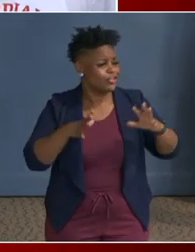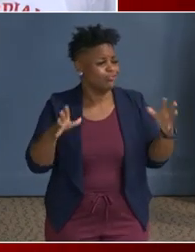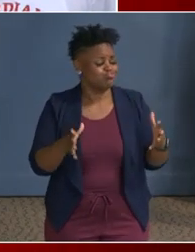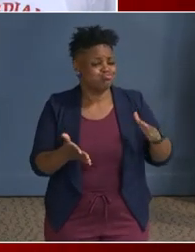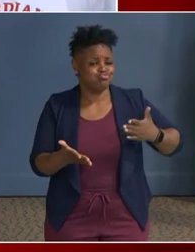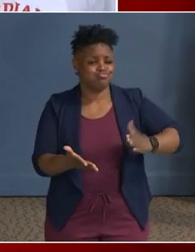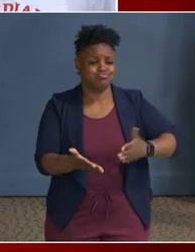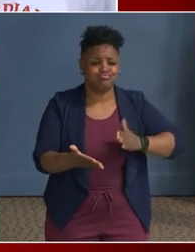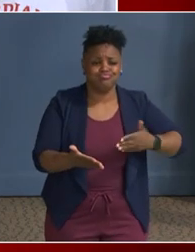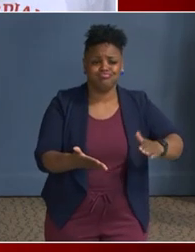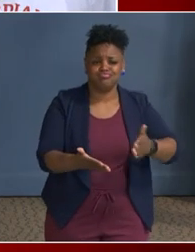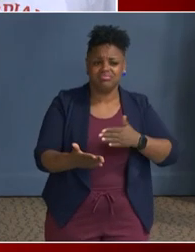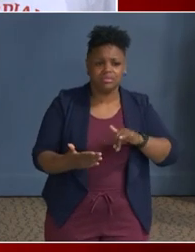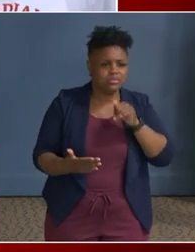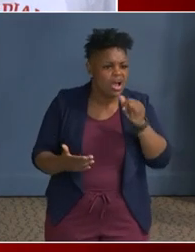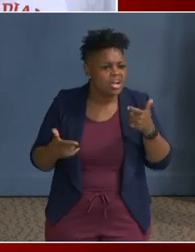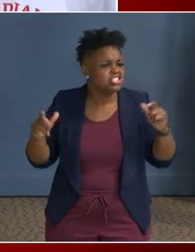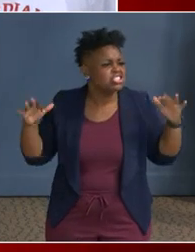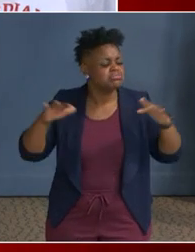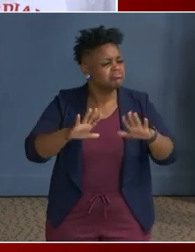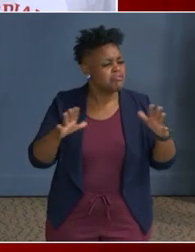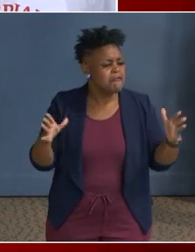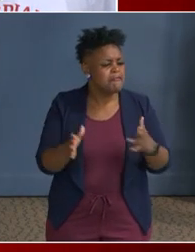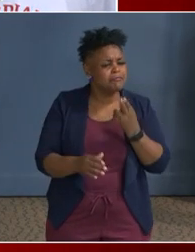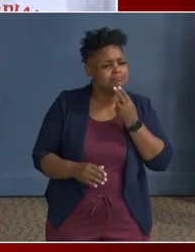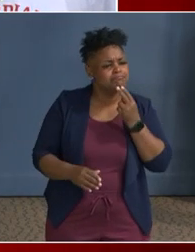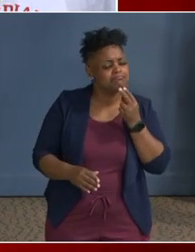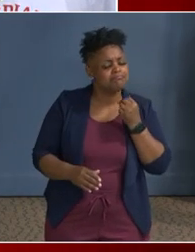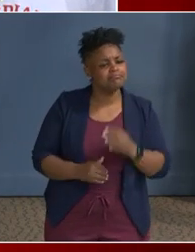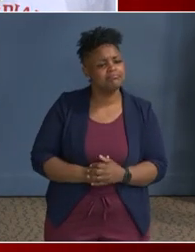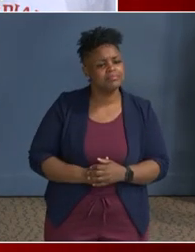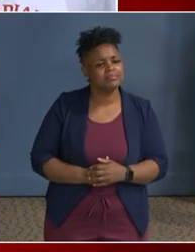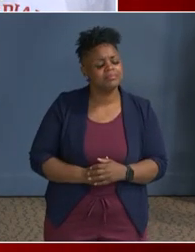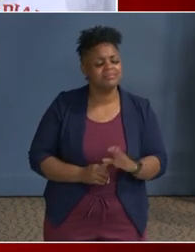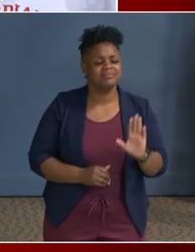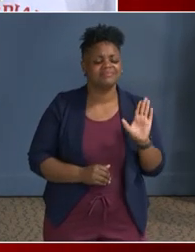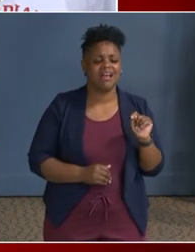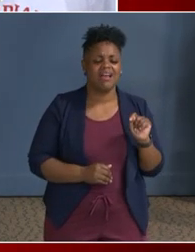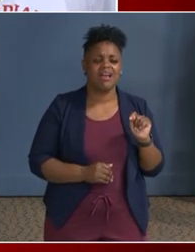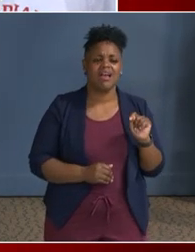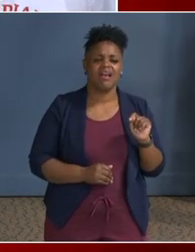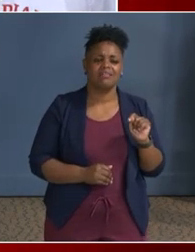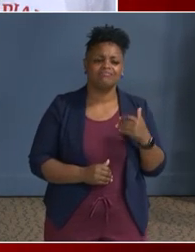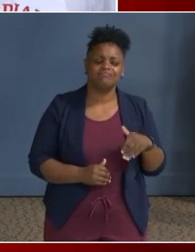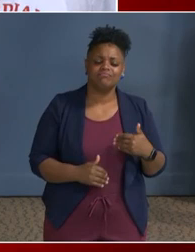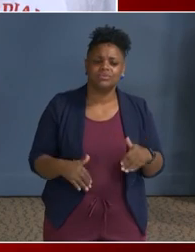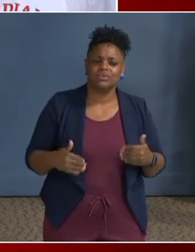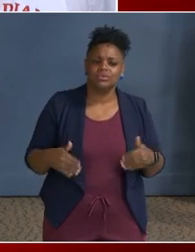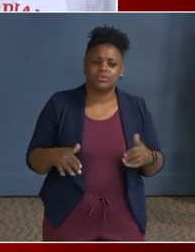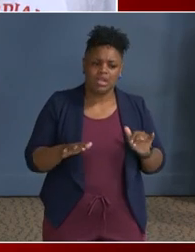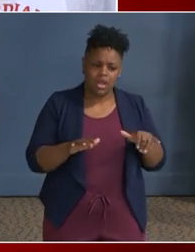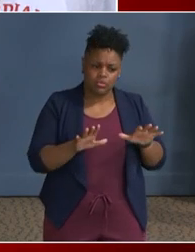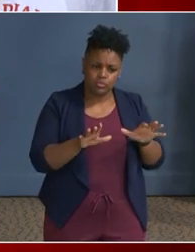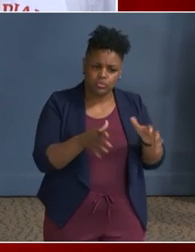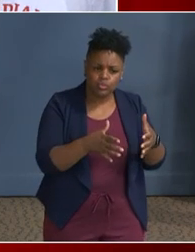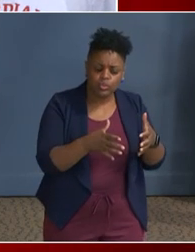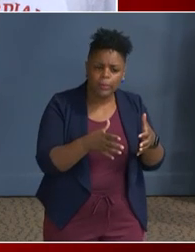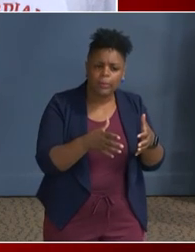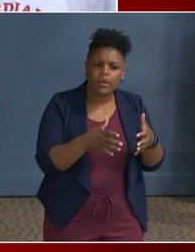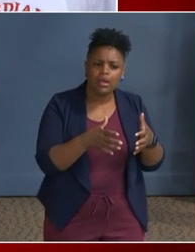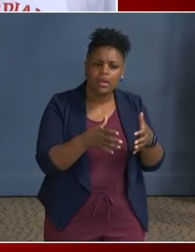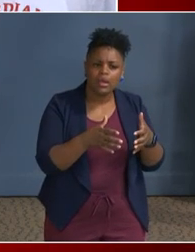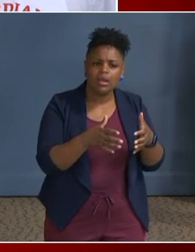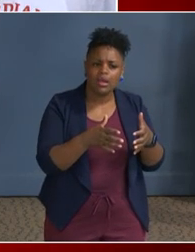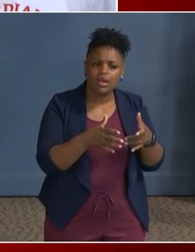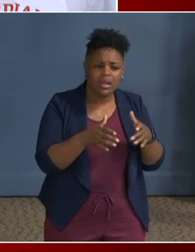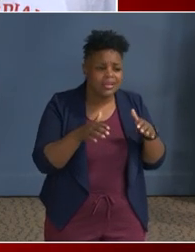It was not a large gathering at all. It was really a collective a group as